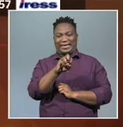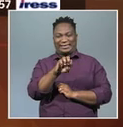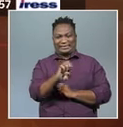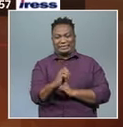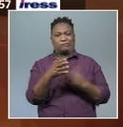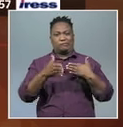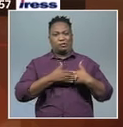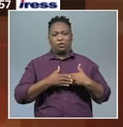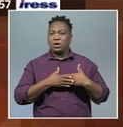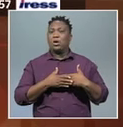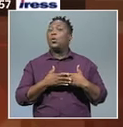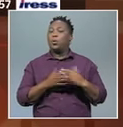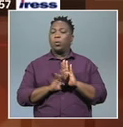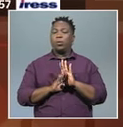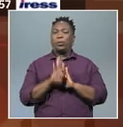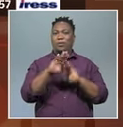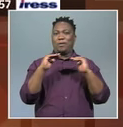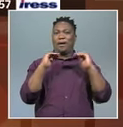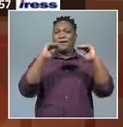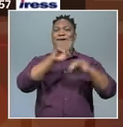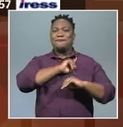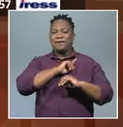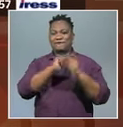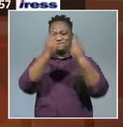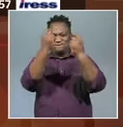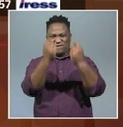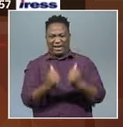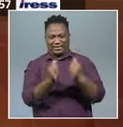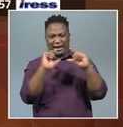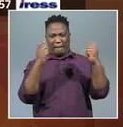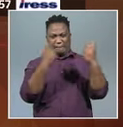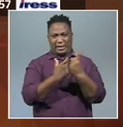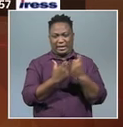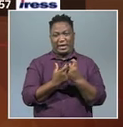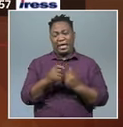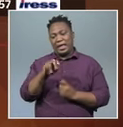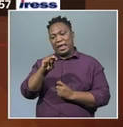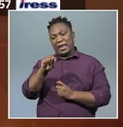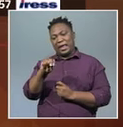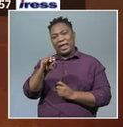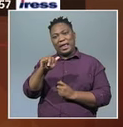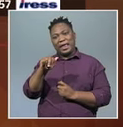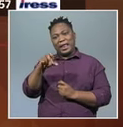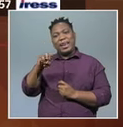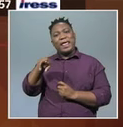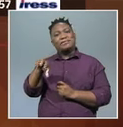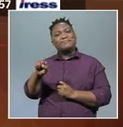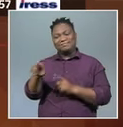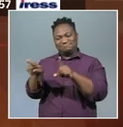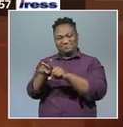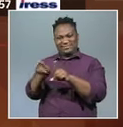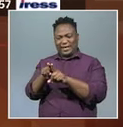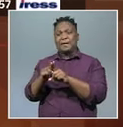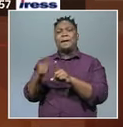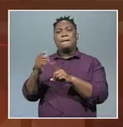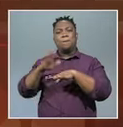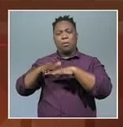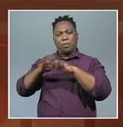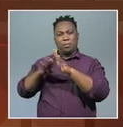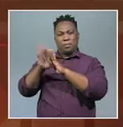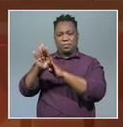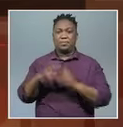today, with gains coming from the financials and industrials, which were led by the likes of heavyweight Naspers. On the